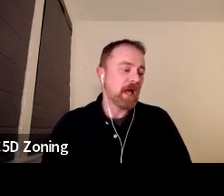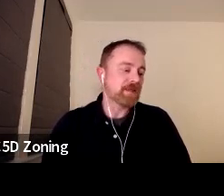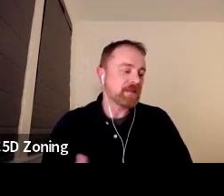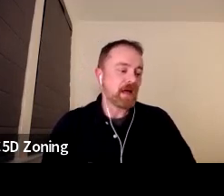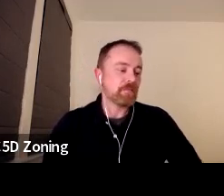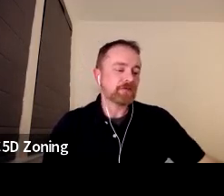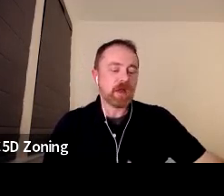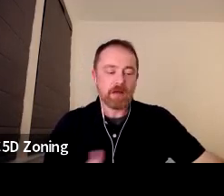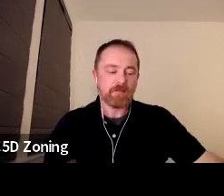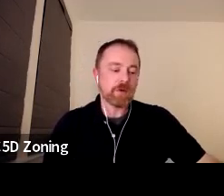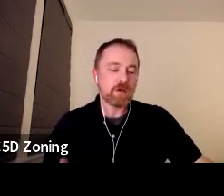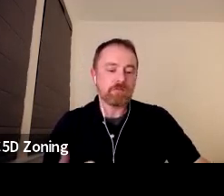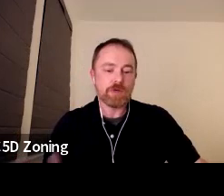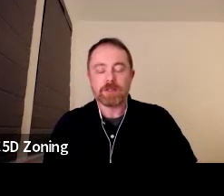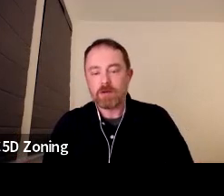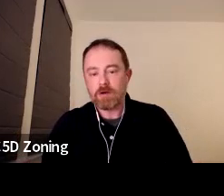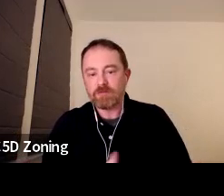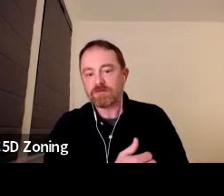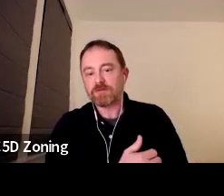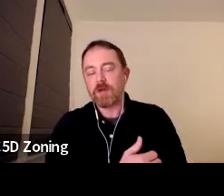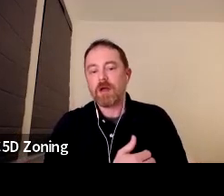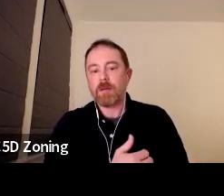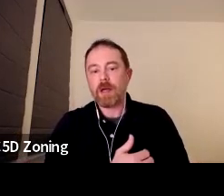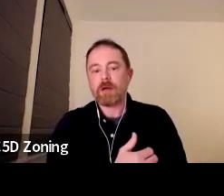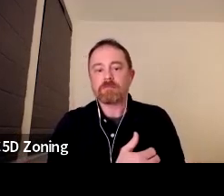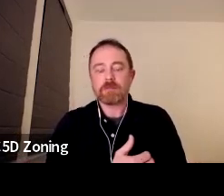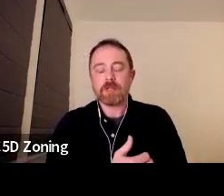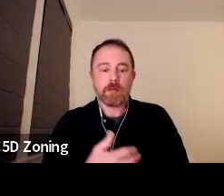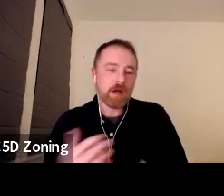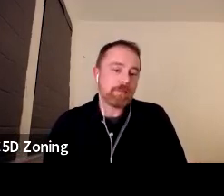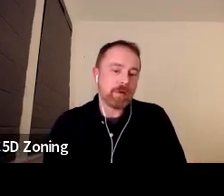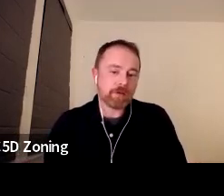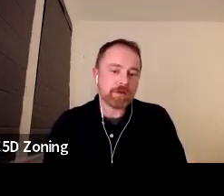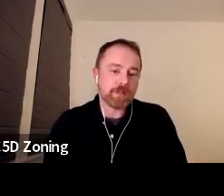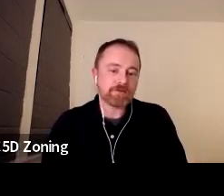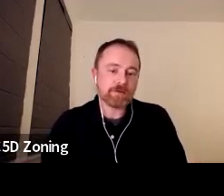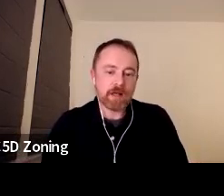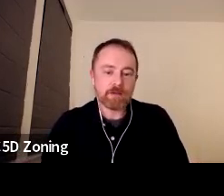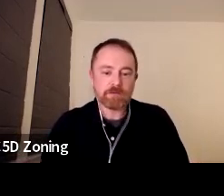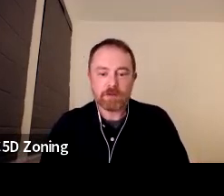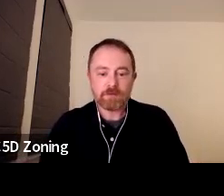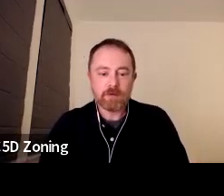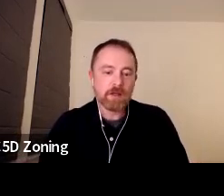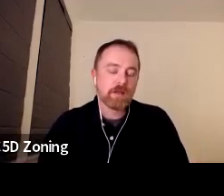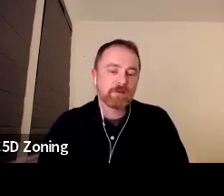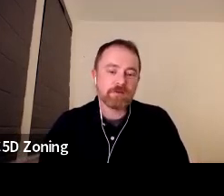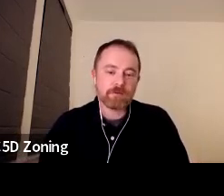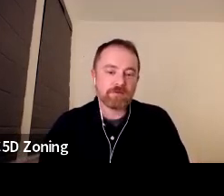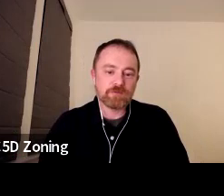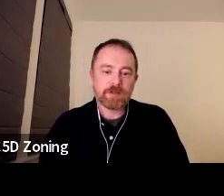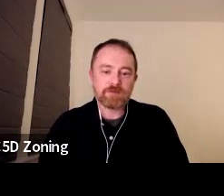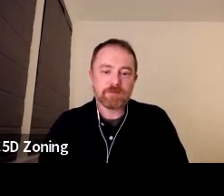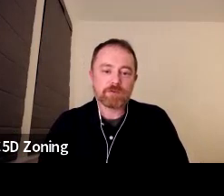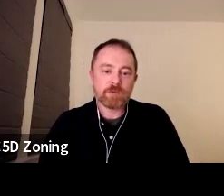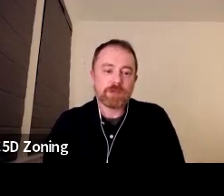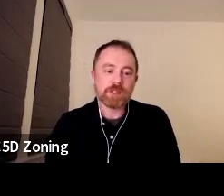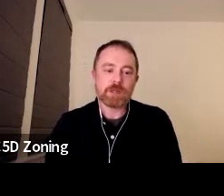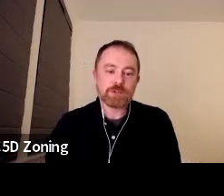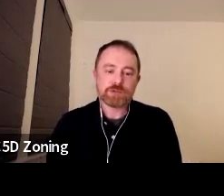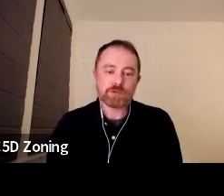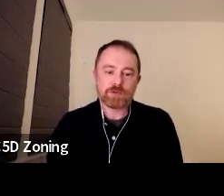houses. And then that makes everyone really nervous about like a pop-up occurring next to their house, So it's just one of these things